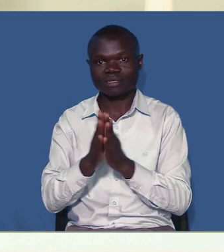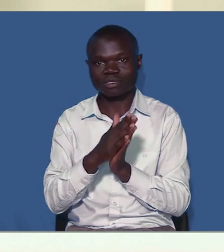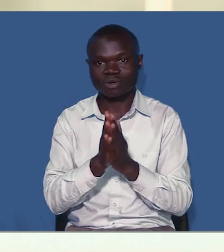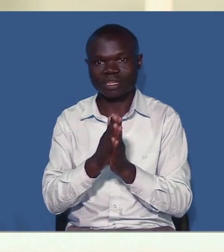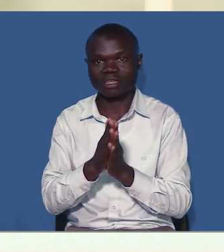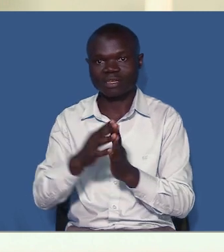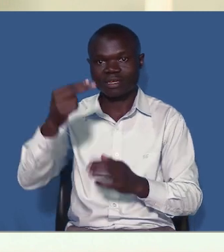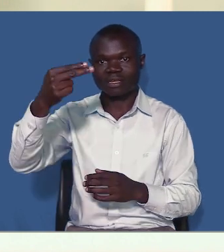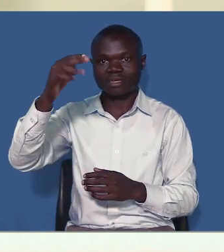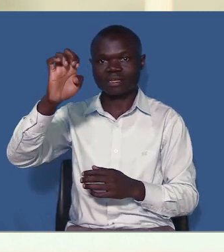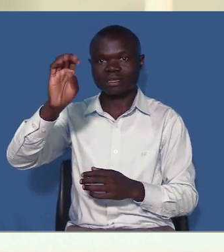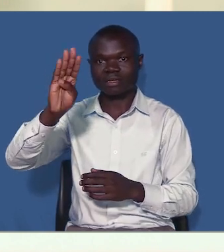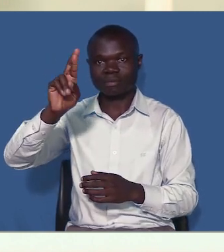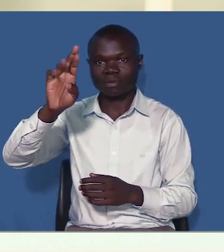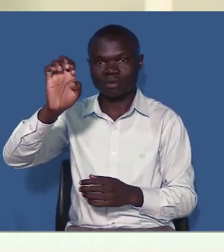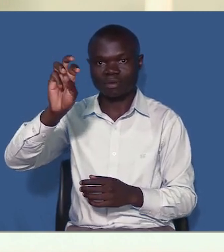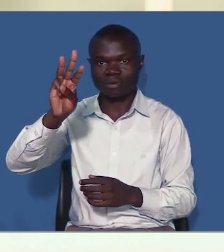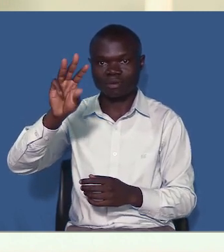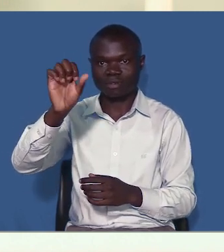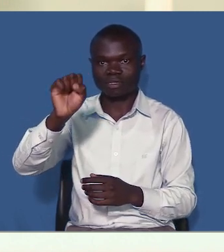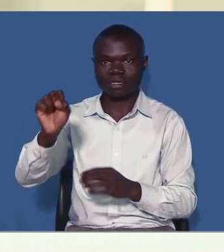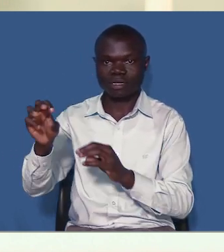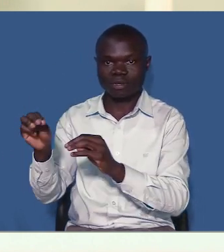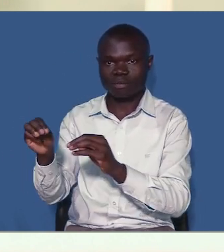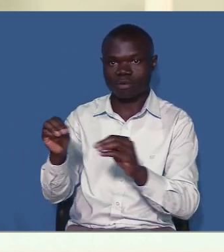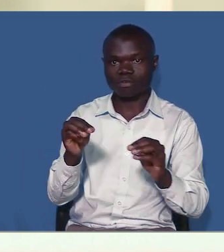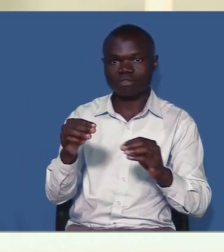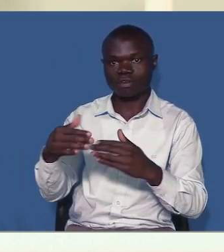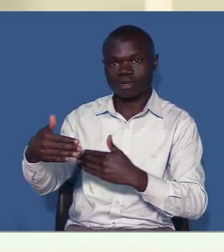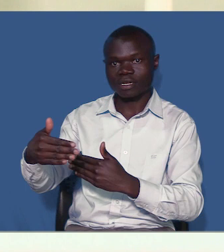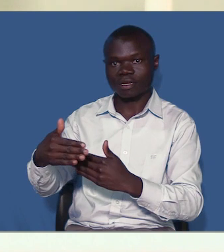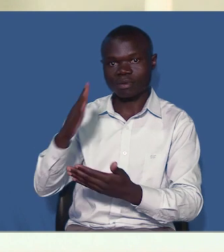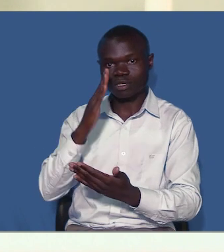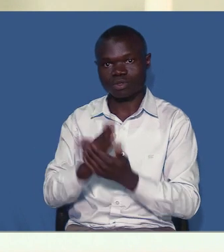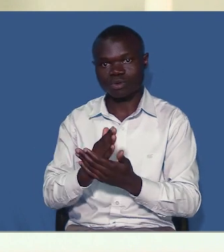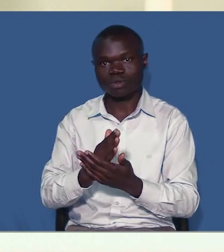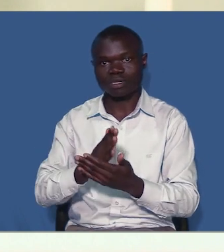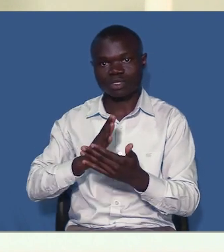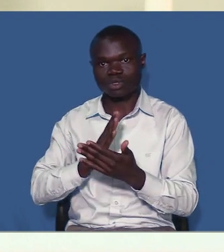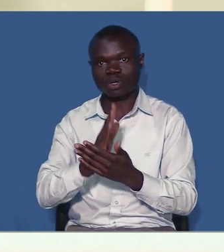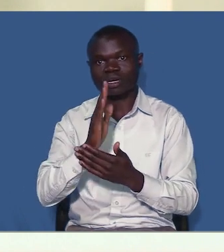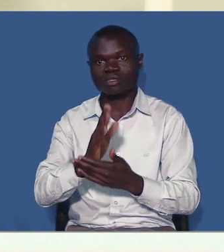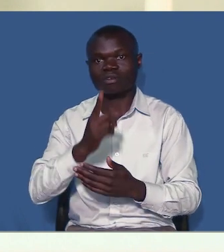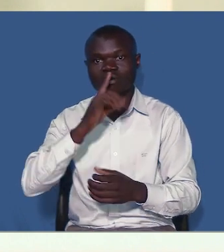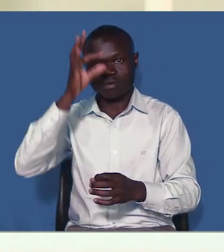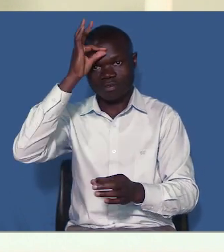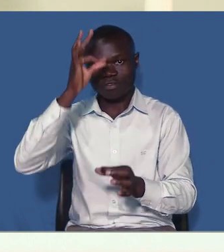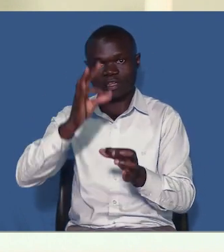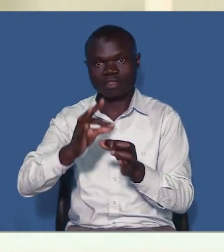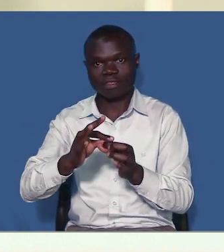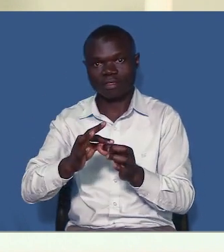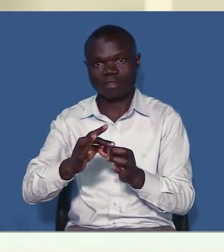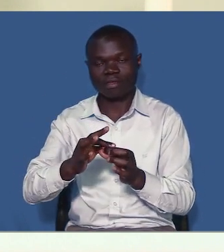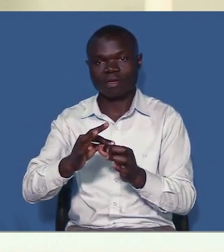draw near with a true heart in full assurance of faith, having our hearts sprinkled from an evil